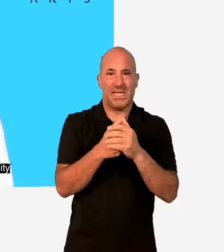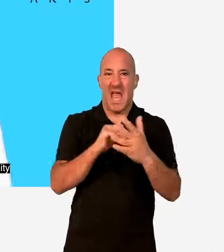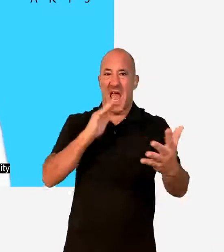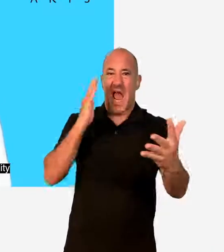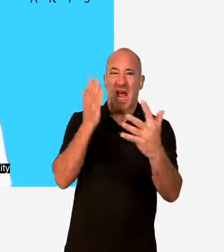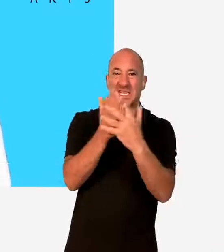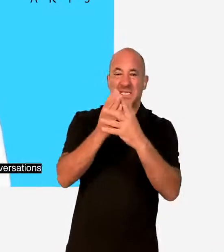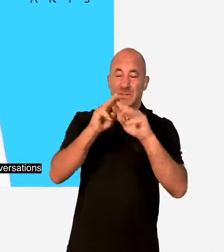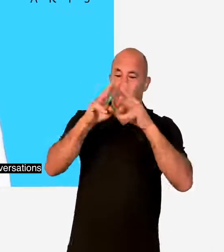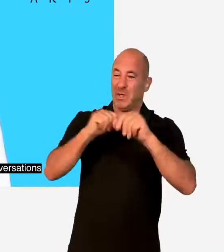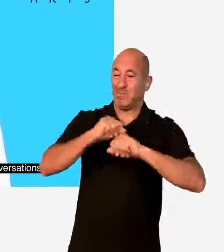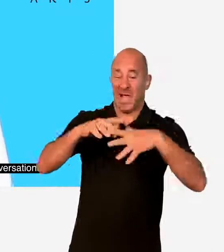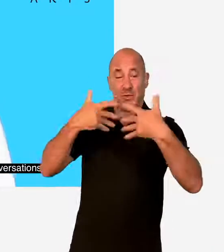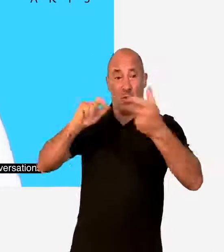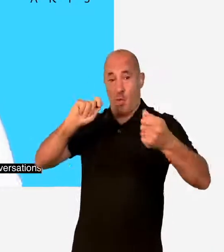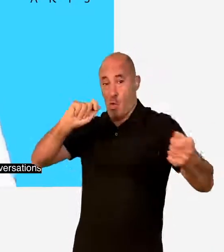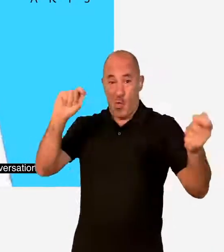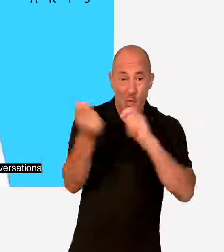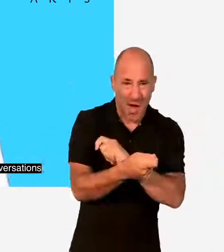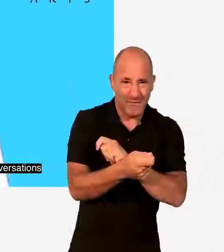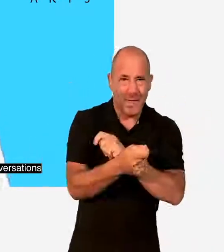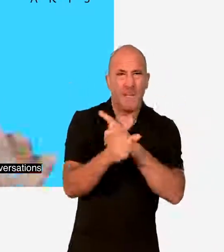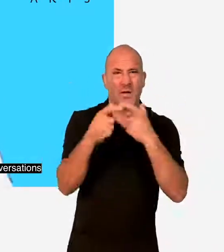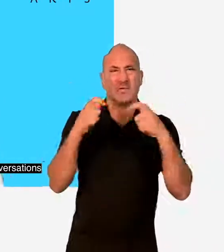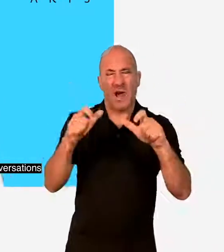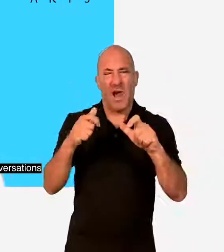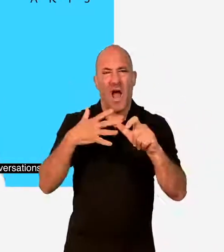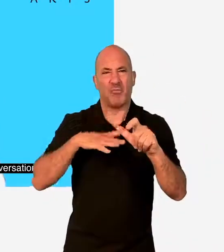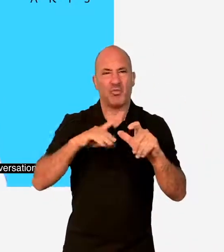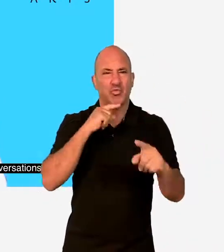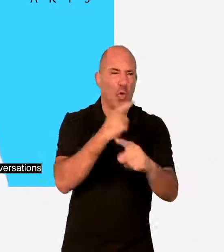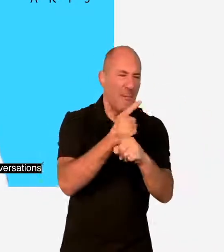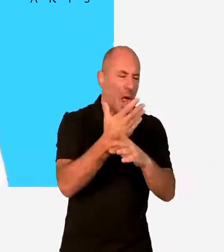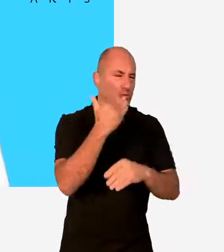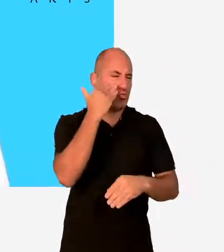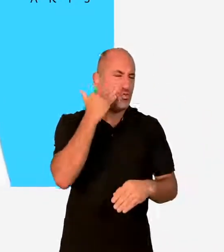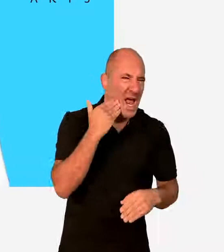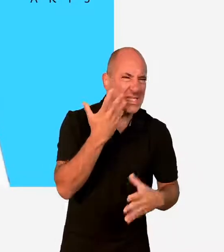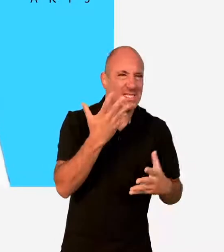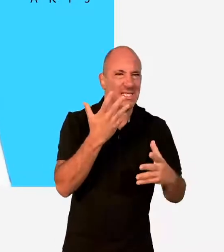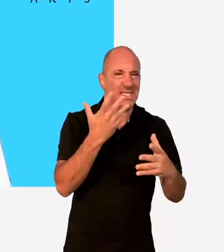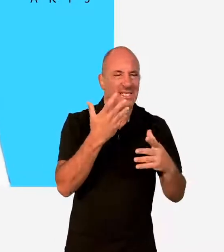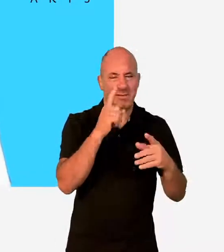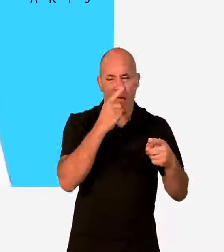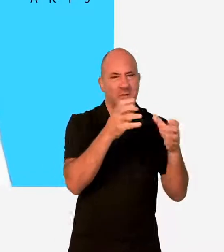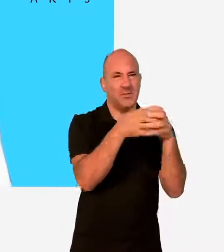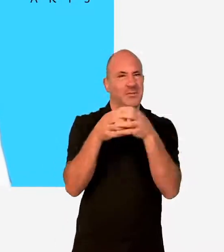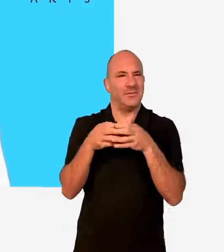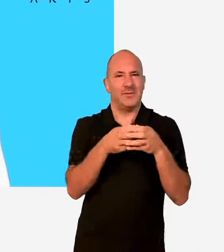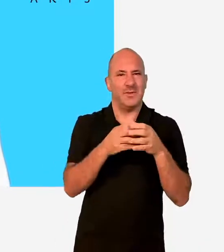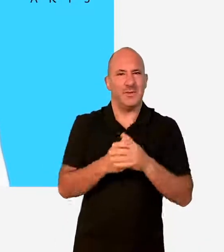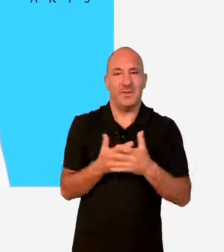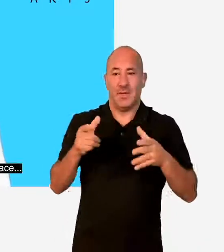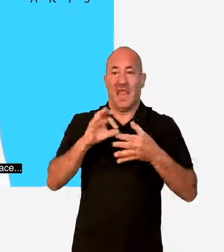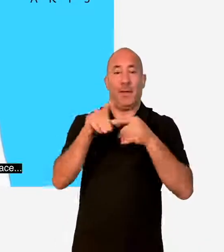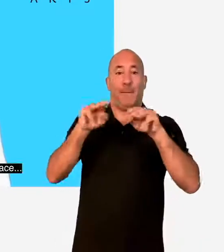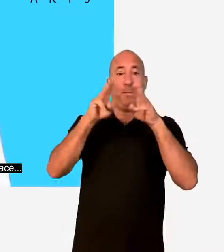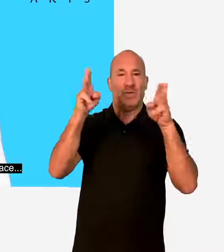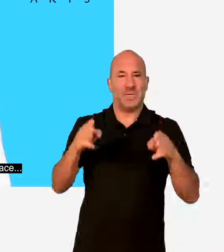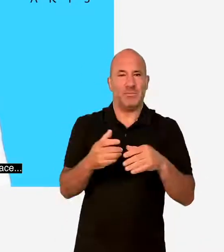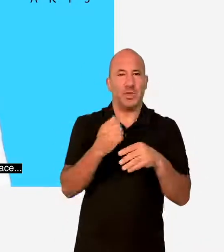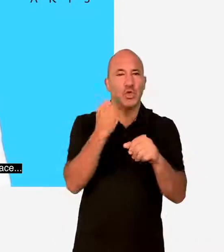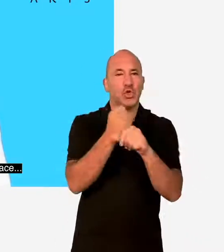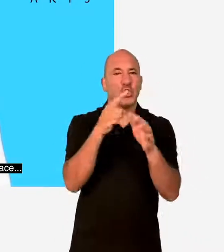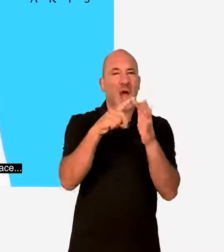radical accessibility in the museum space without having the difficult conversations about race in the